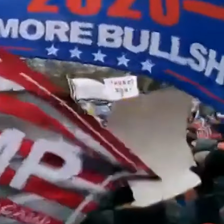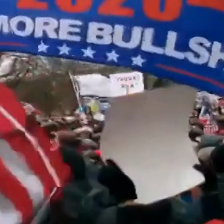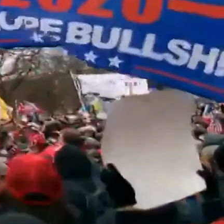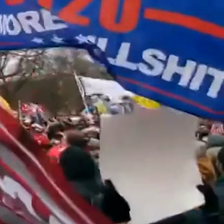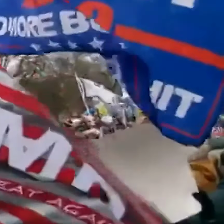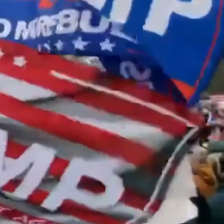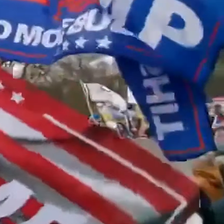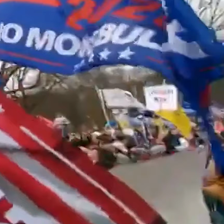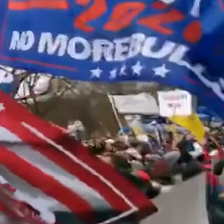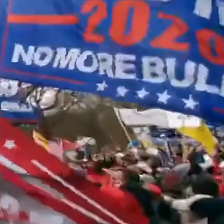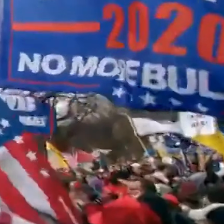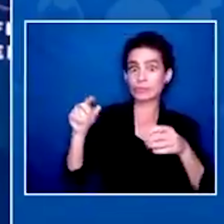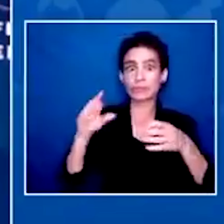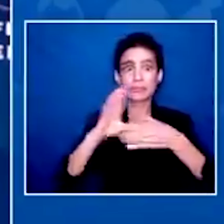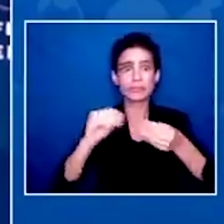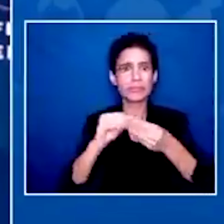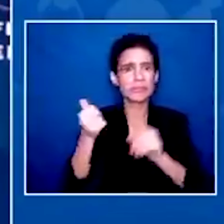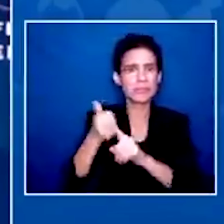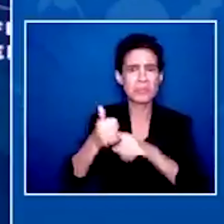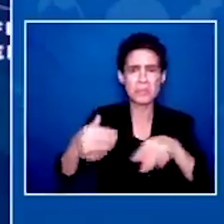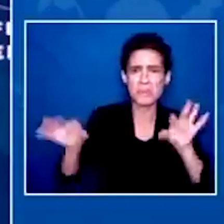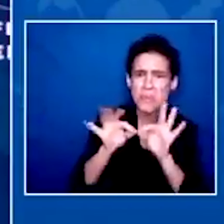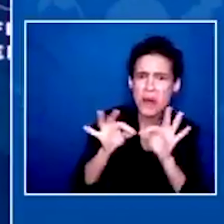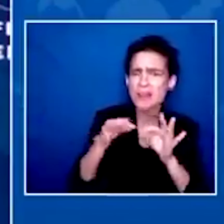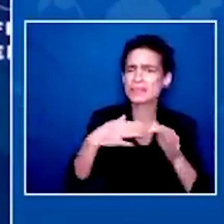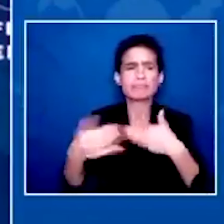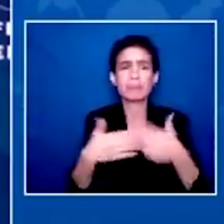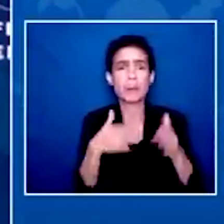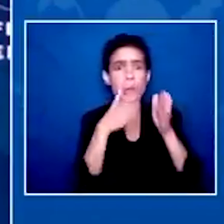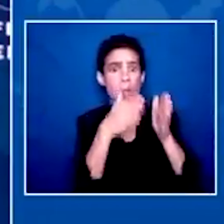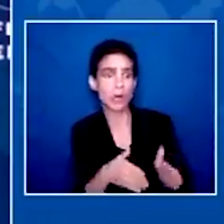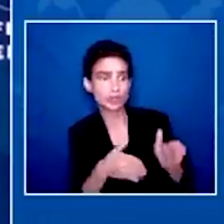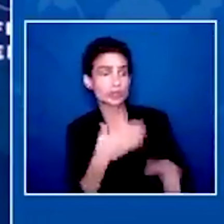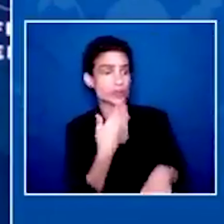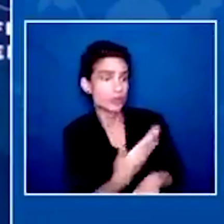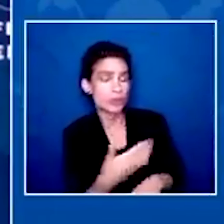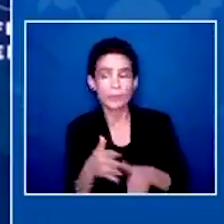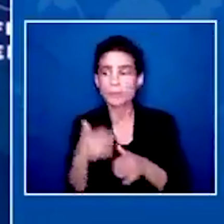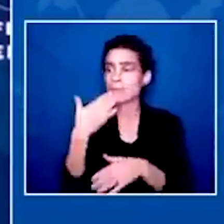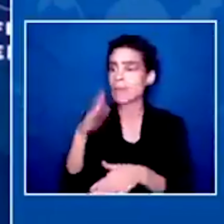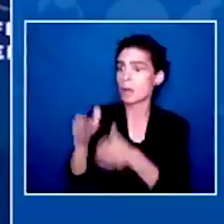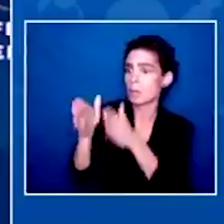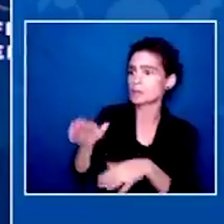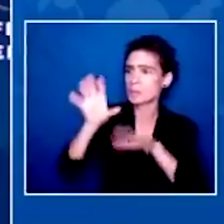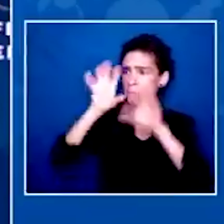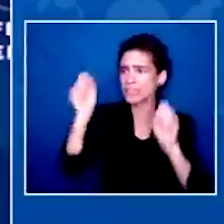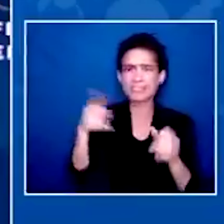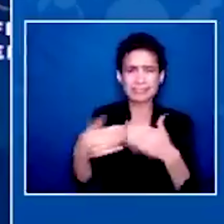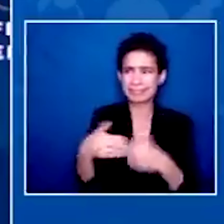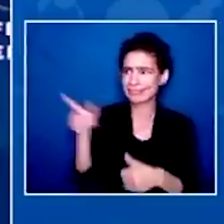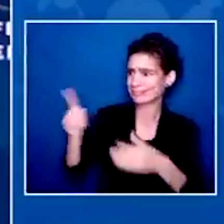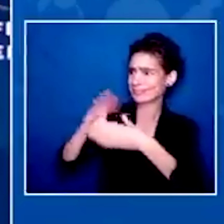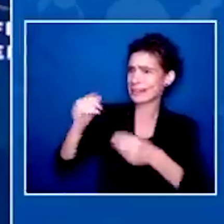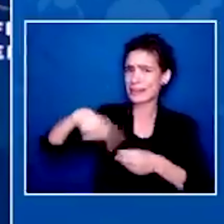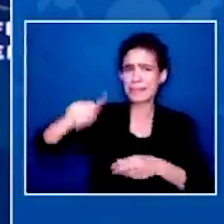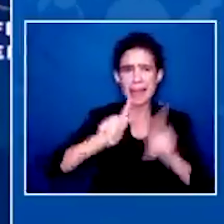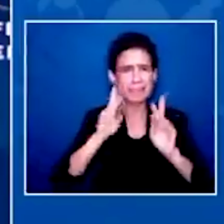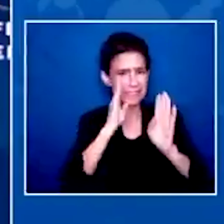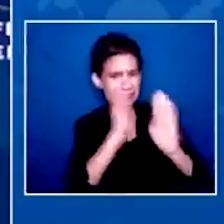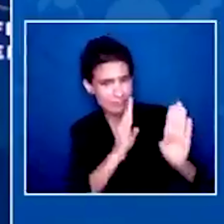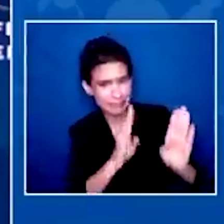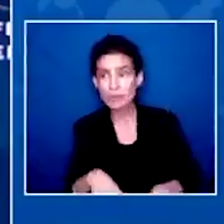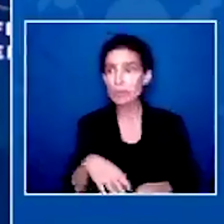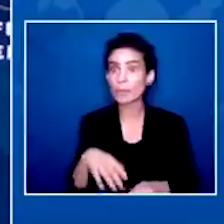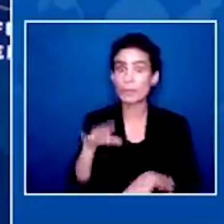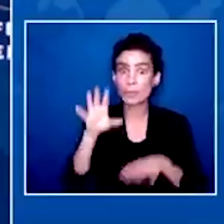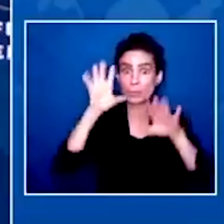Words of a president matter, no matter how good or bad that president is. At their best,